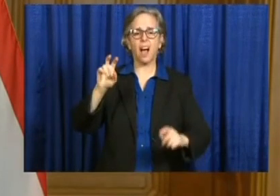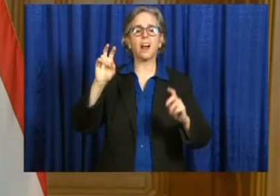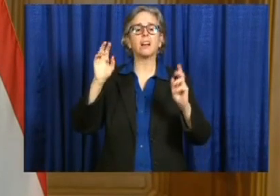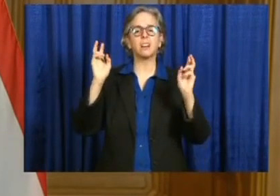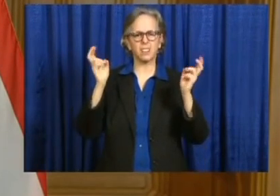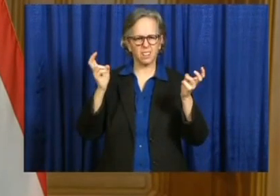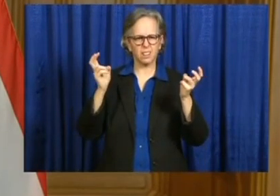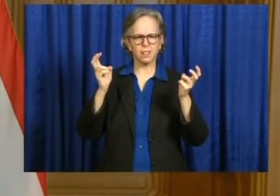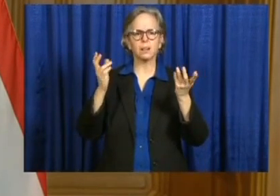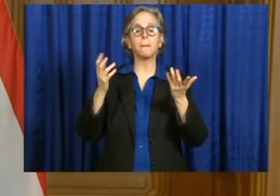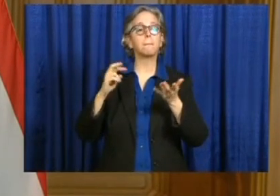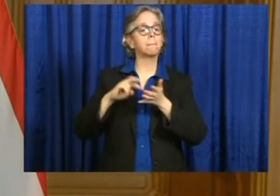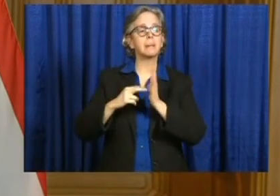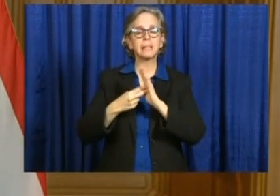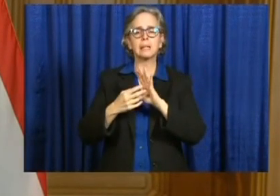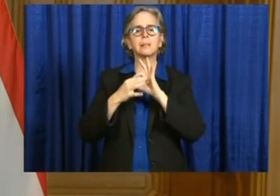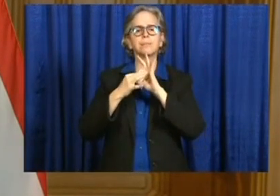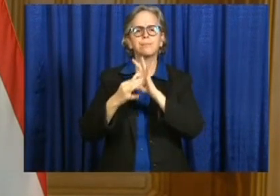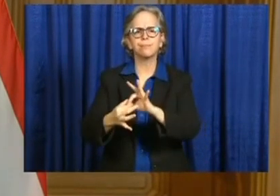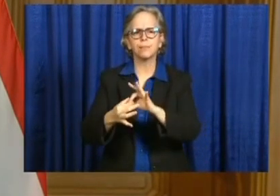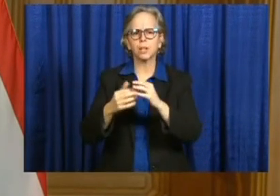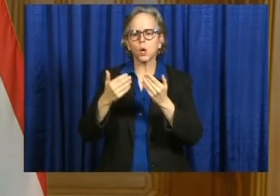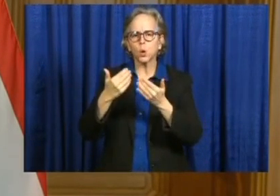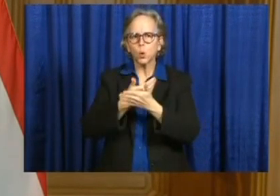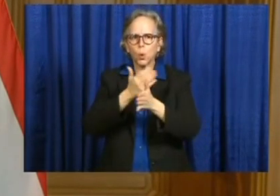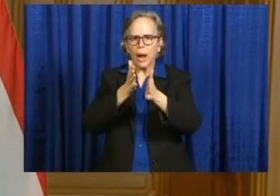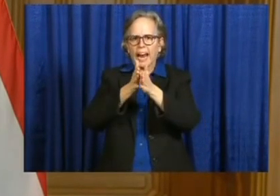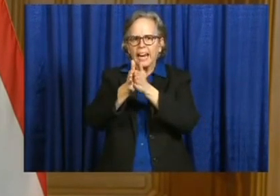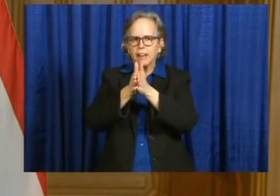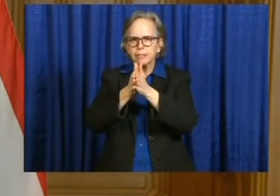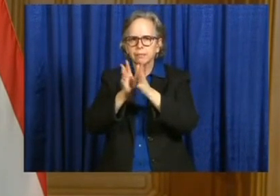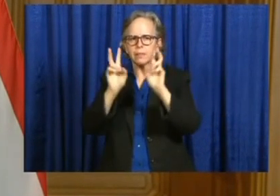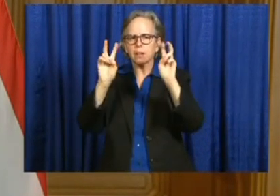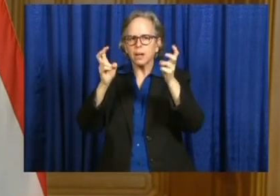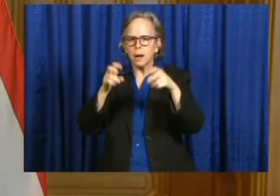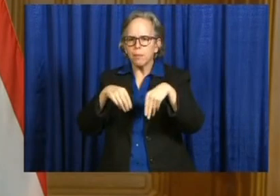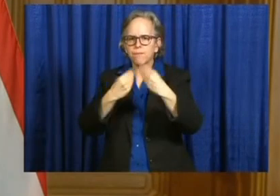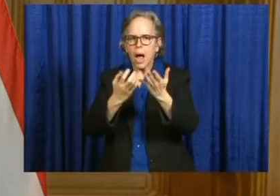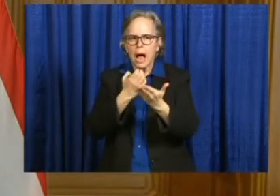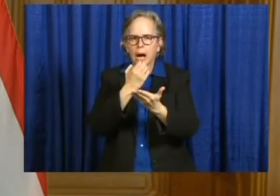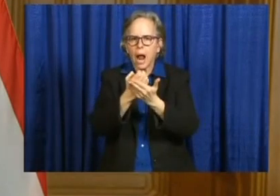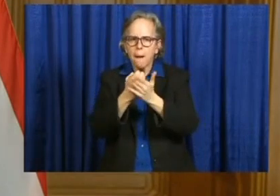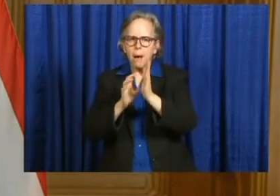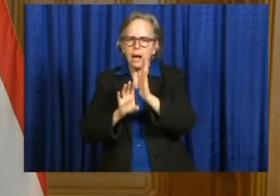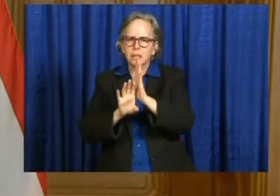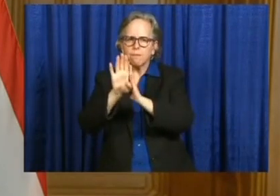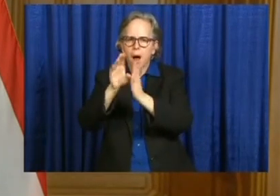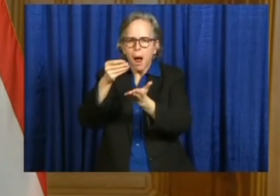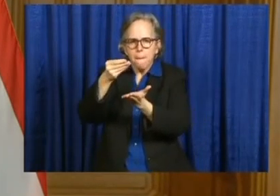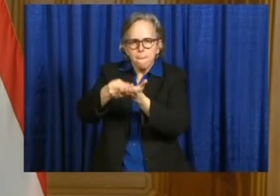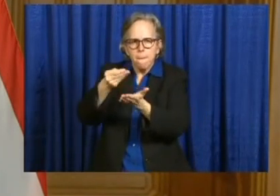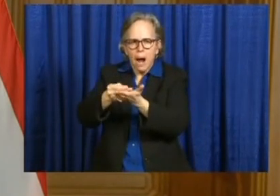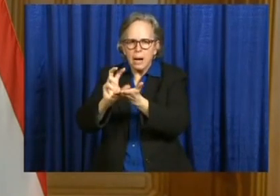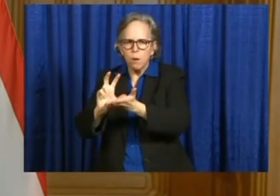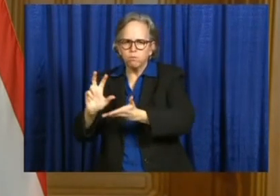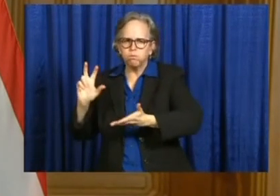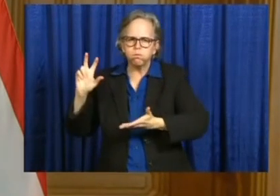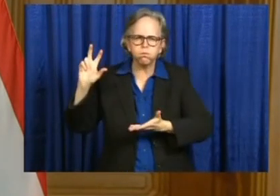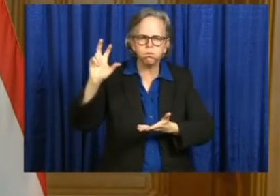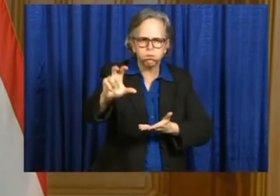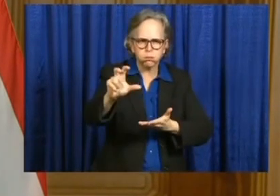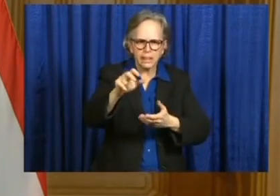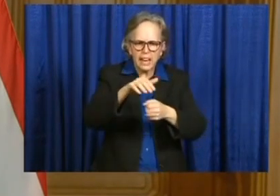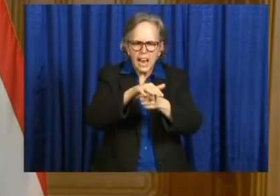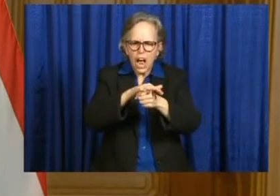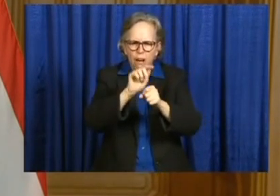strategic initiative to provide more economic development funds to areas of Ohio's hardest hit by the economy, those Ohioans who are